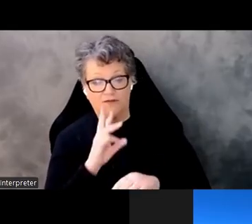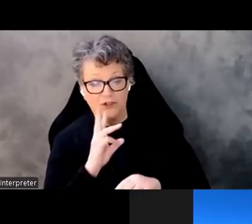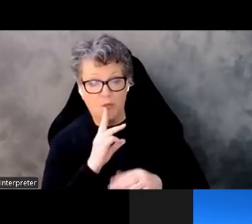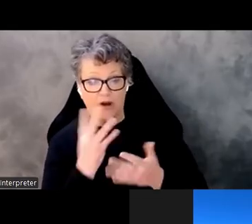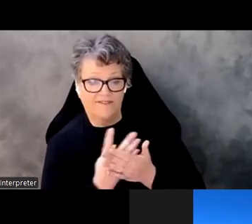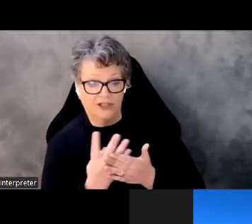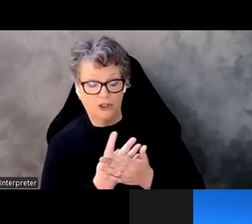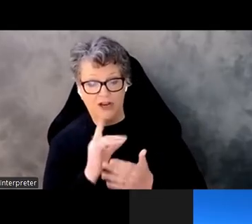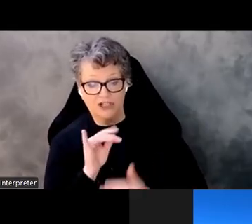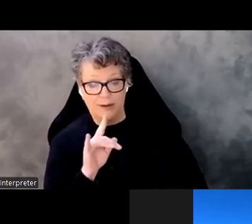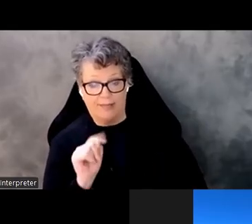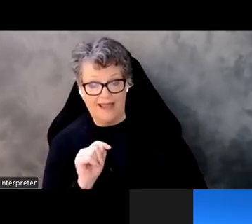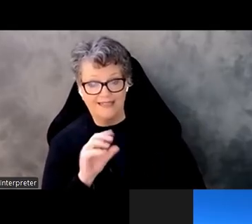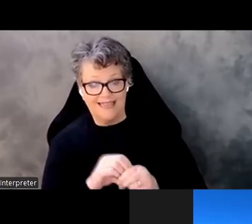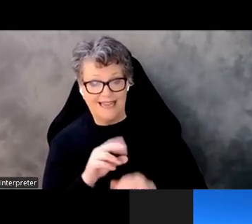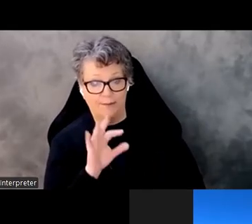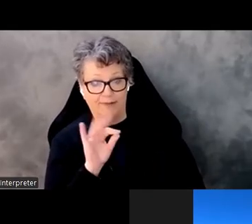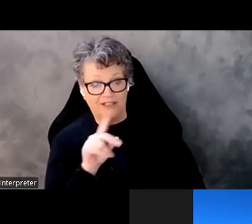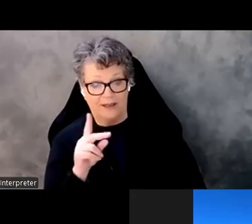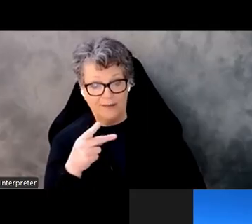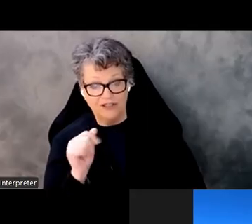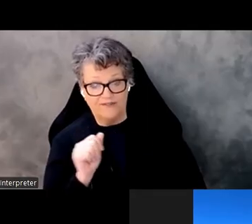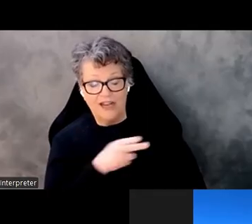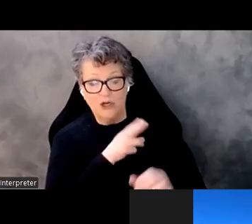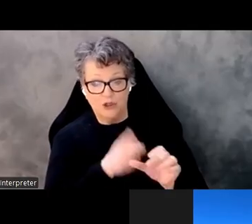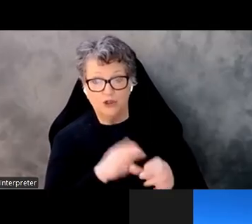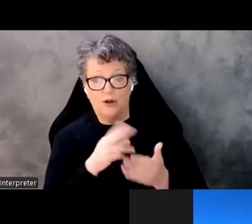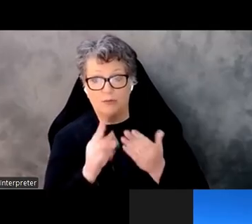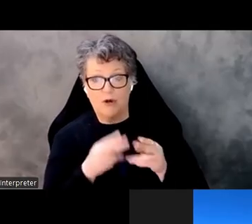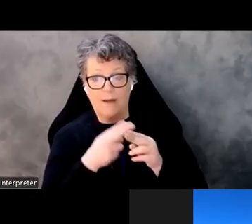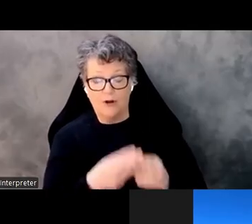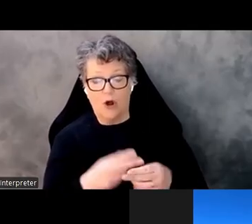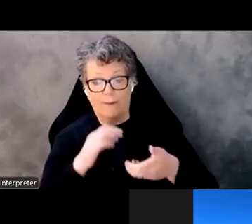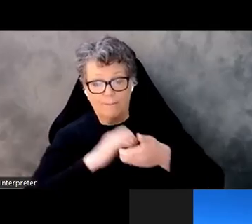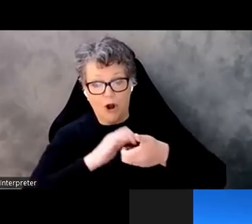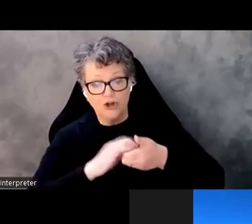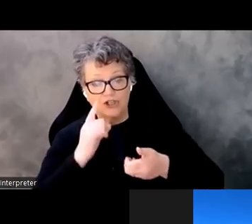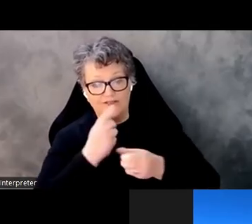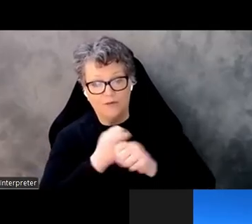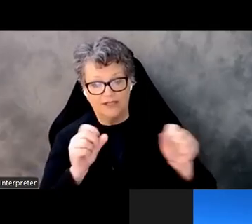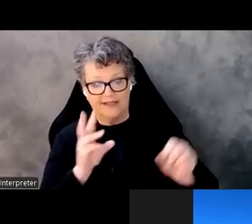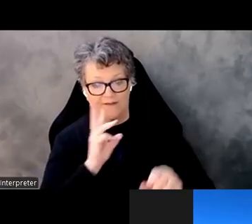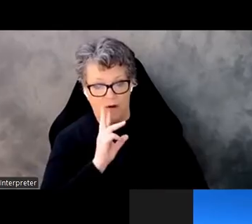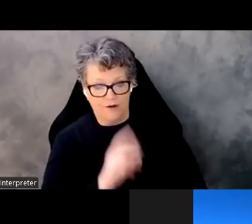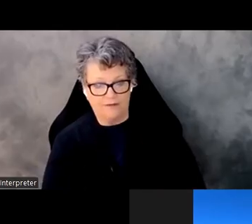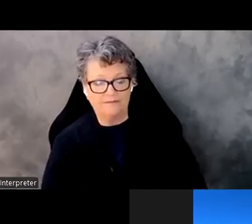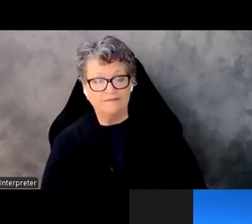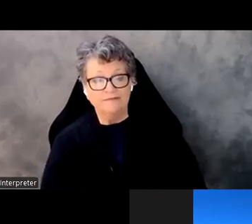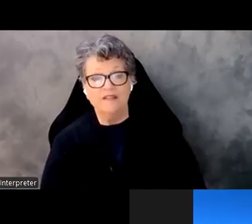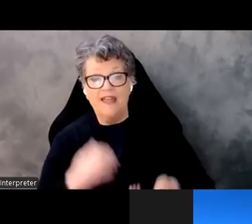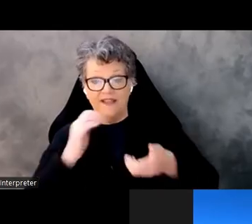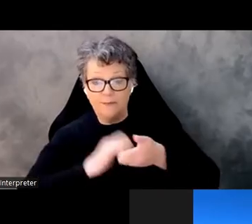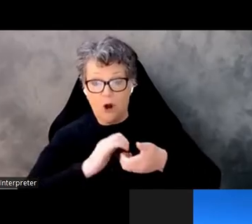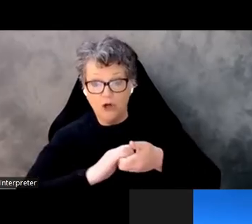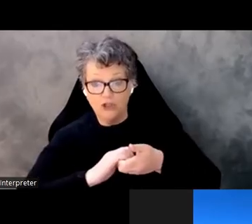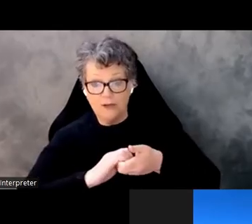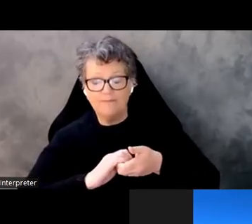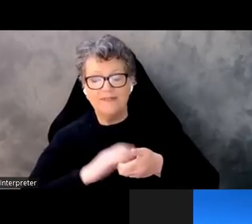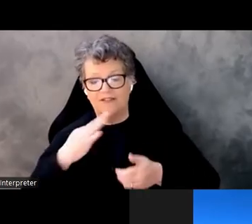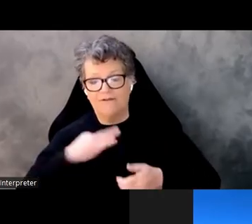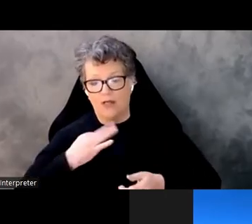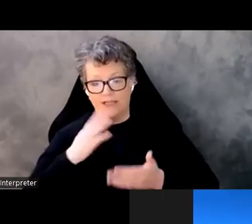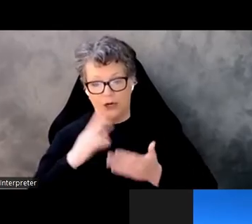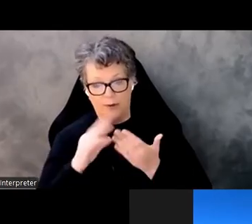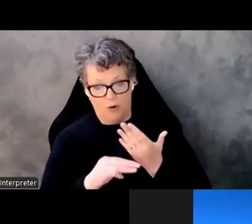filtration plant in Pennsylvania to join a program called the Partnership for Safe Water. The partnership is a voluntary